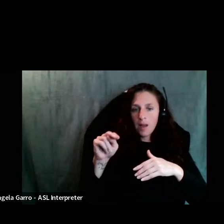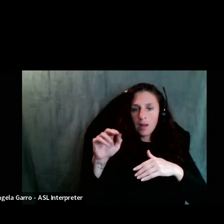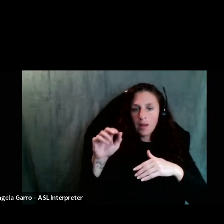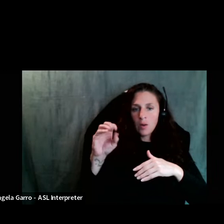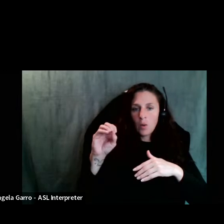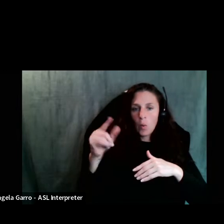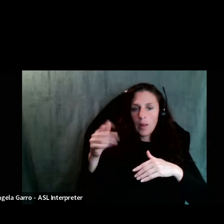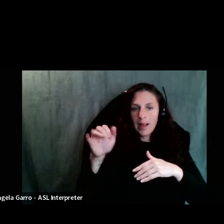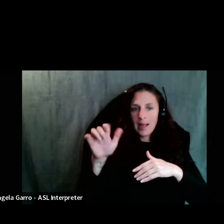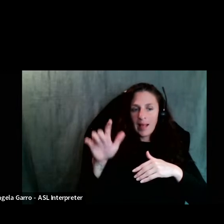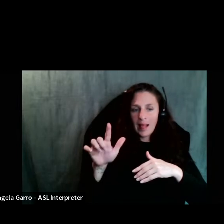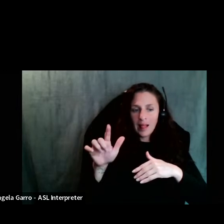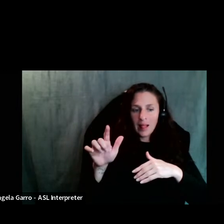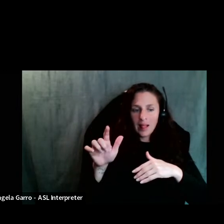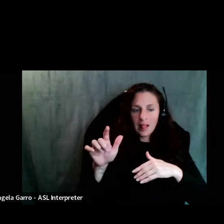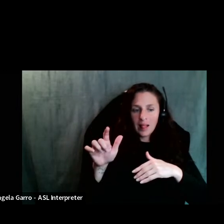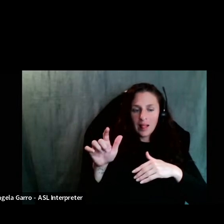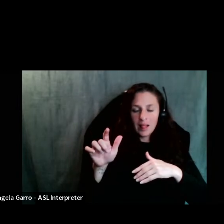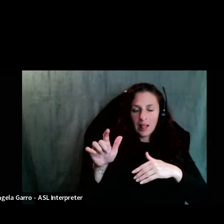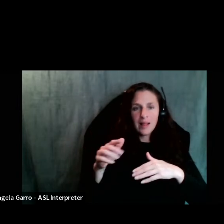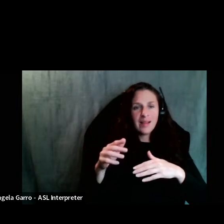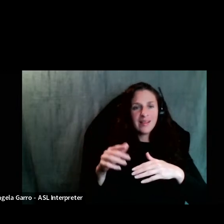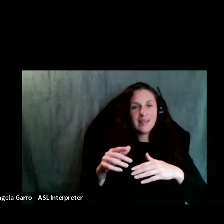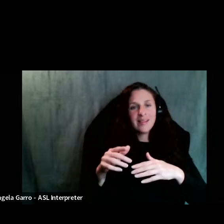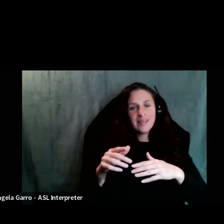You're amazing. Thank Okay. you. Keep trying.